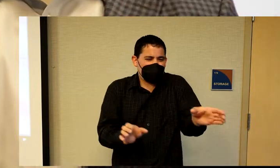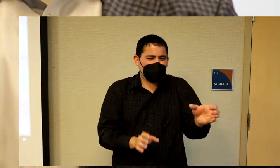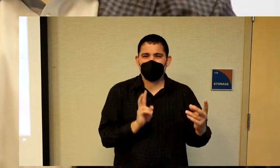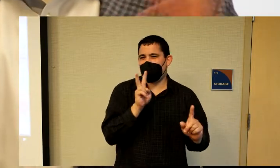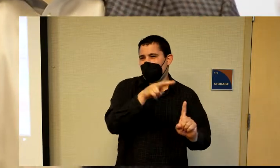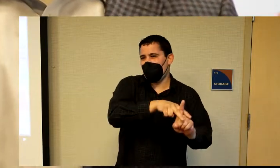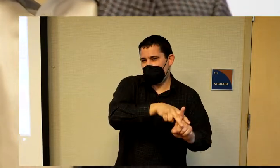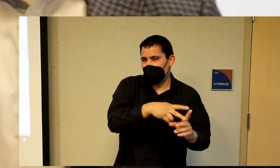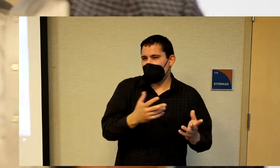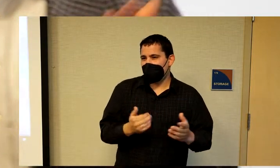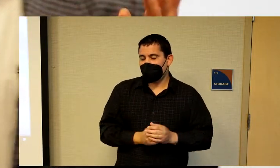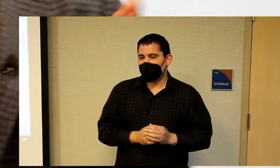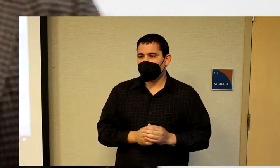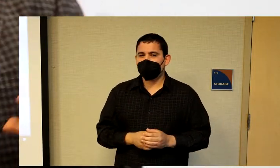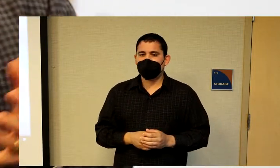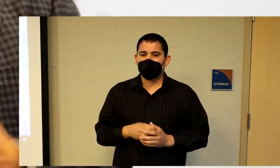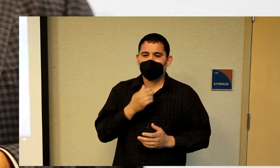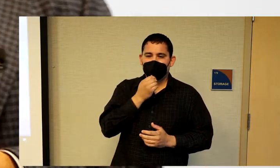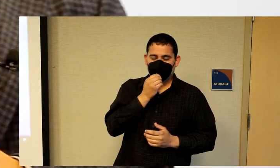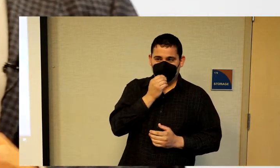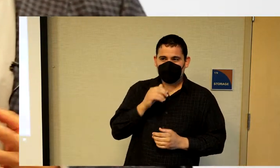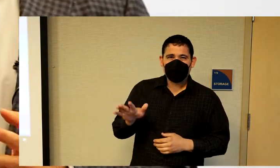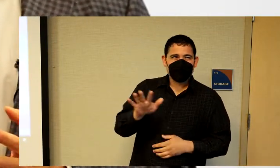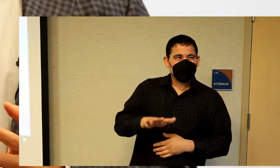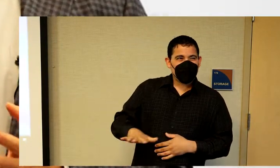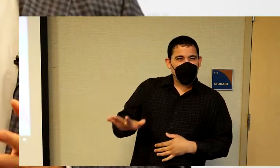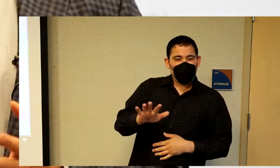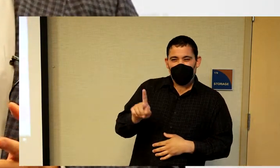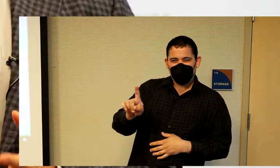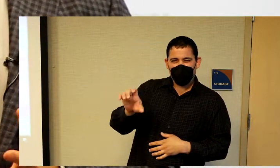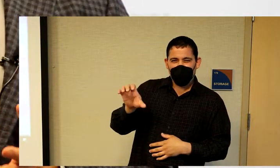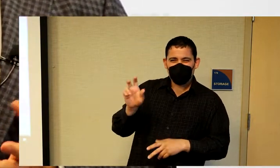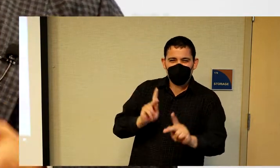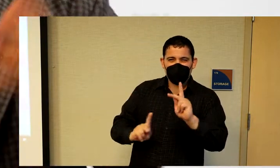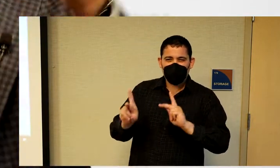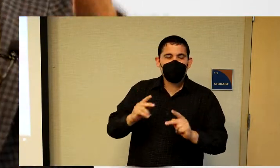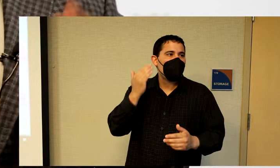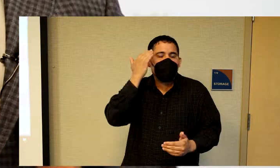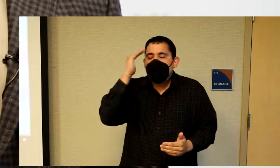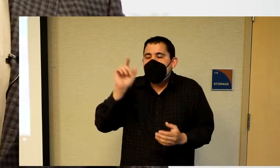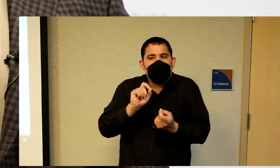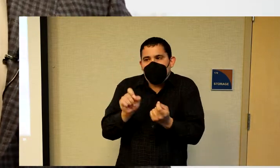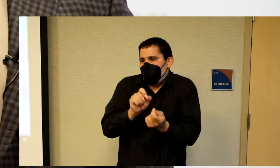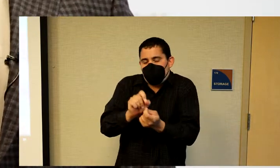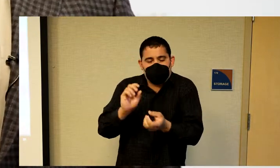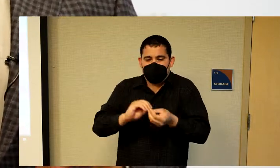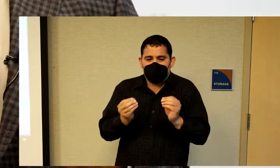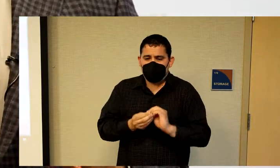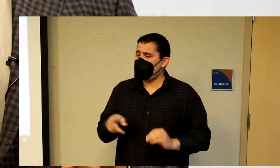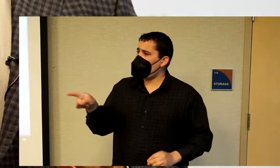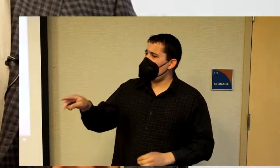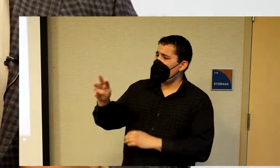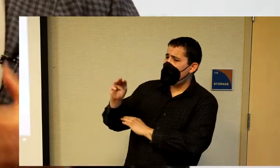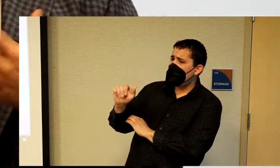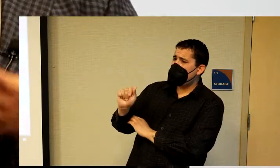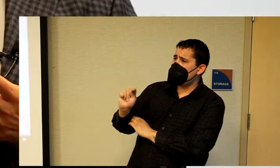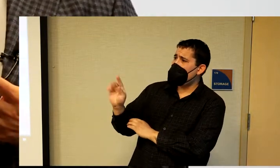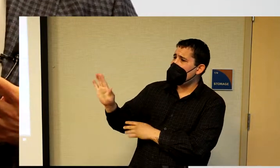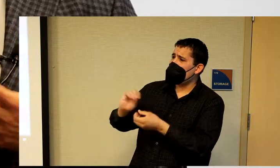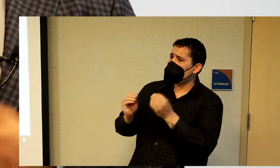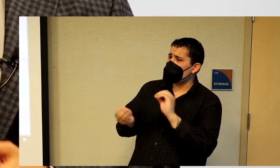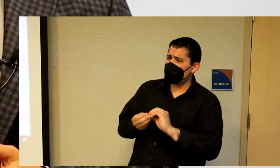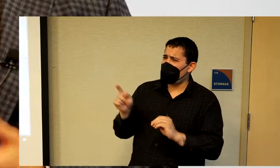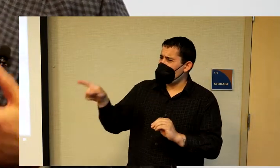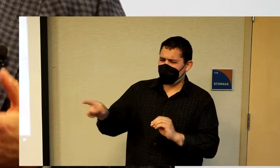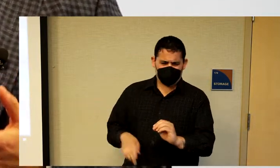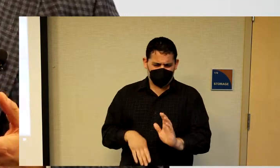guess, throughout the entire state. I don't know exactly what the number is, but that's why sometimes people say, Matt, your numbers are off, you're missing 200 people, or you've added